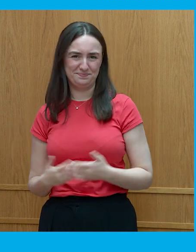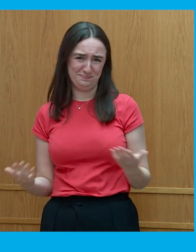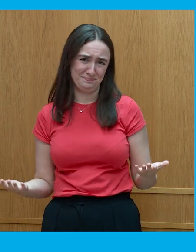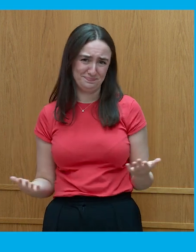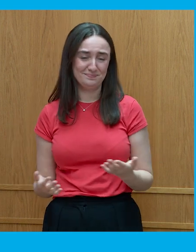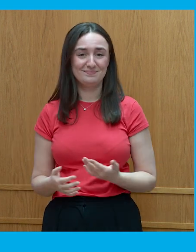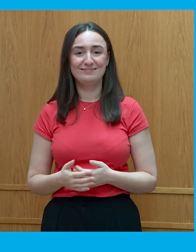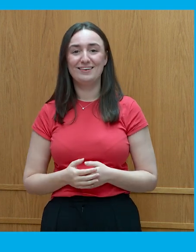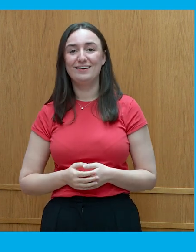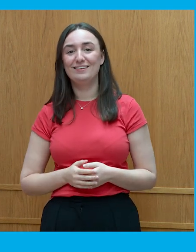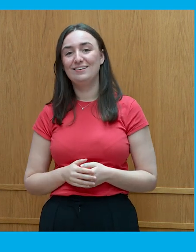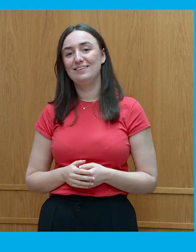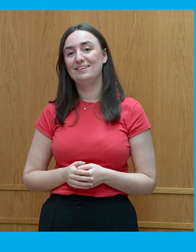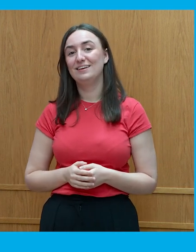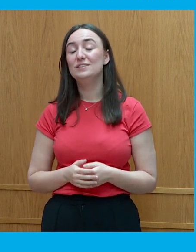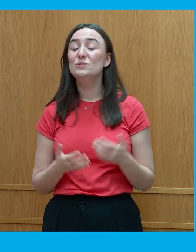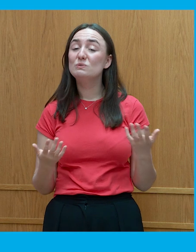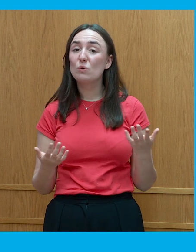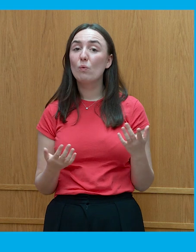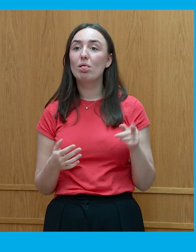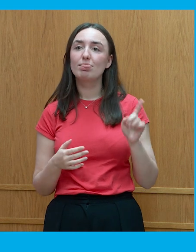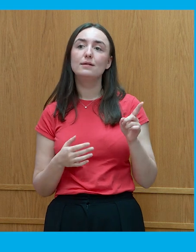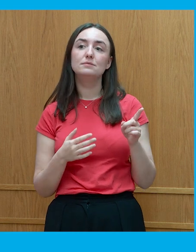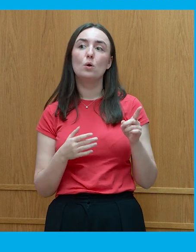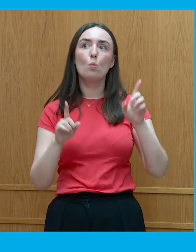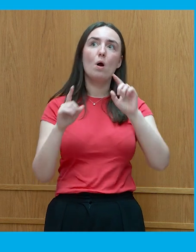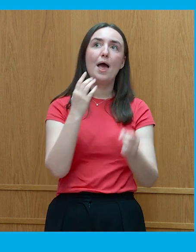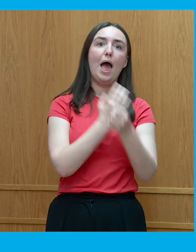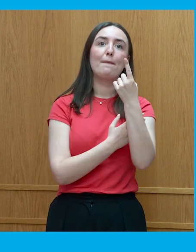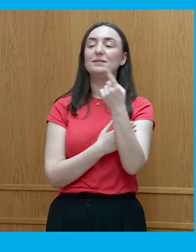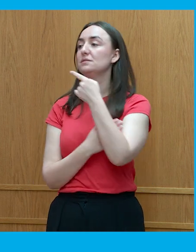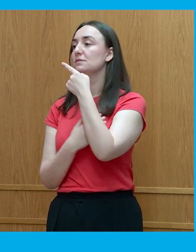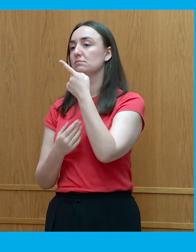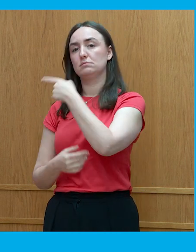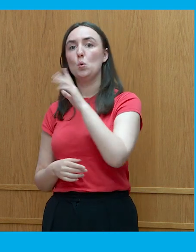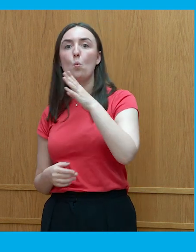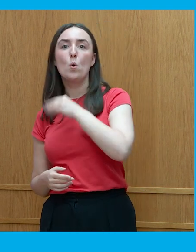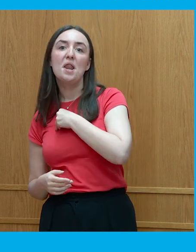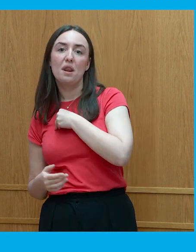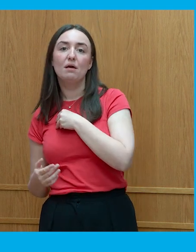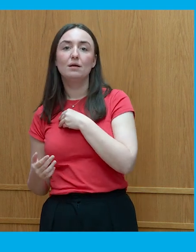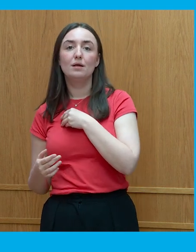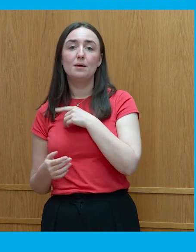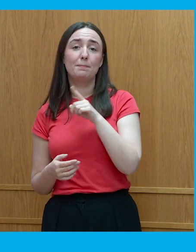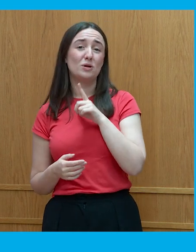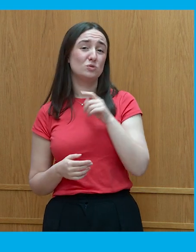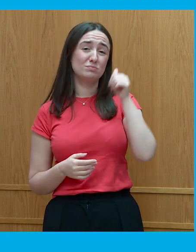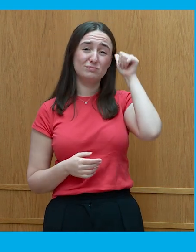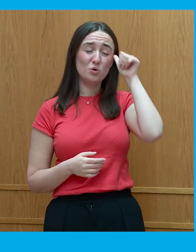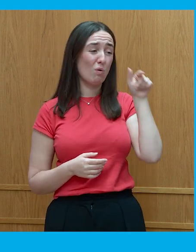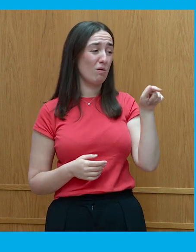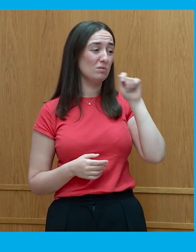know, the sort of what will happen if Kamala Harris does win. And because we know he won't concede,